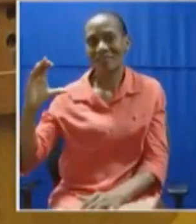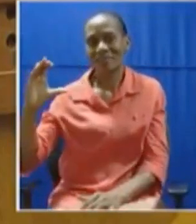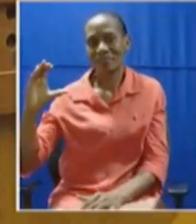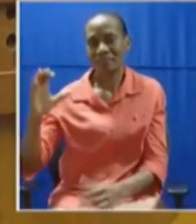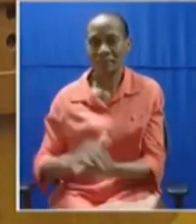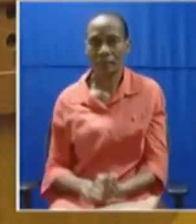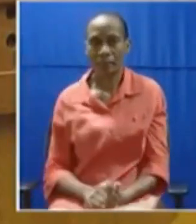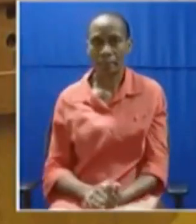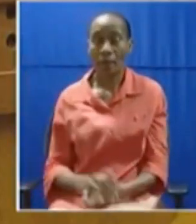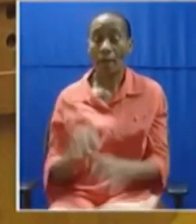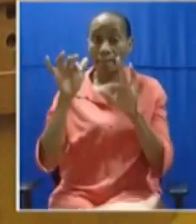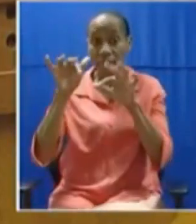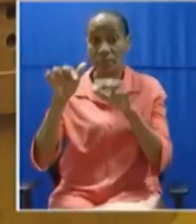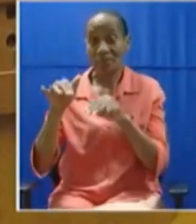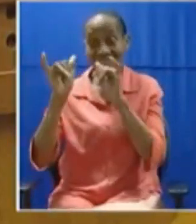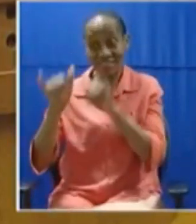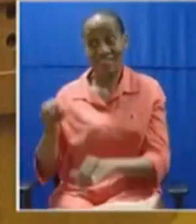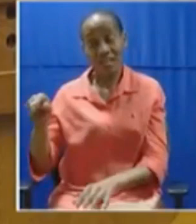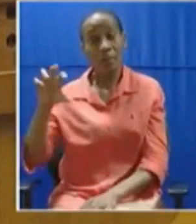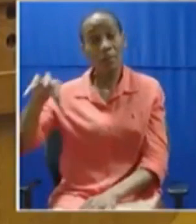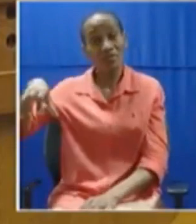Citizens here